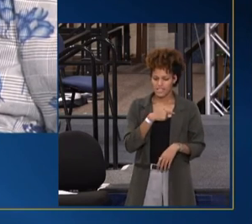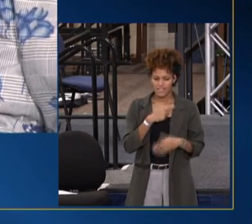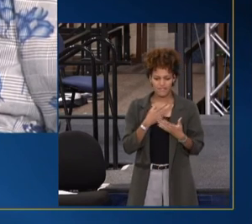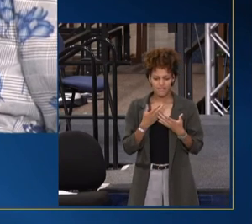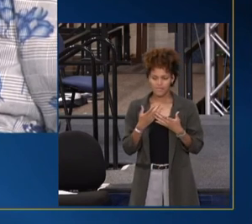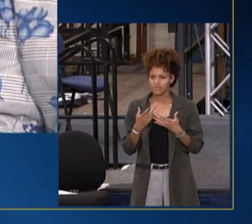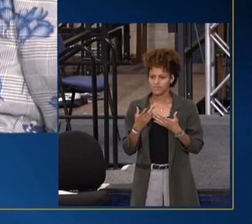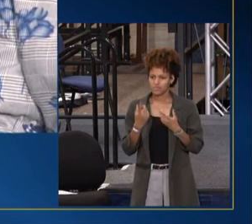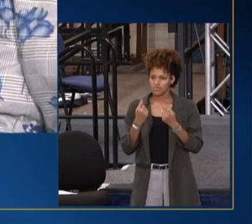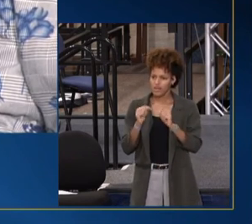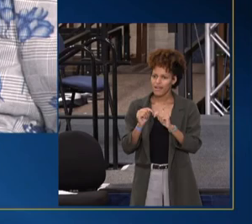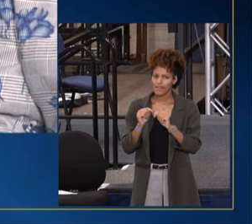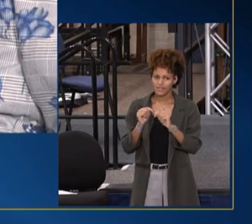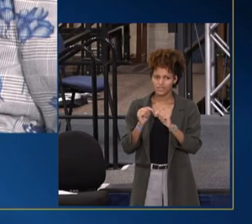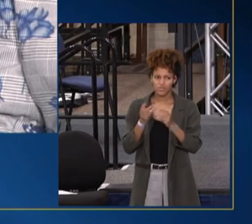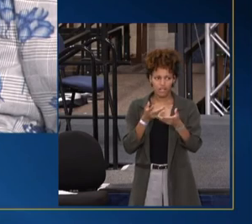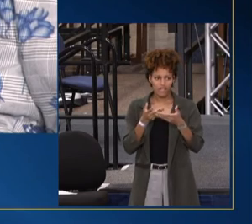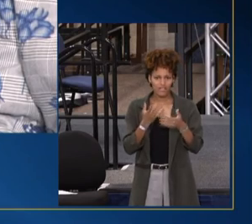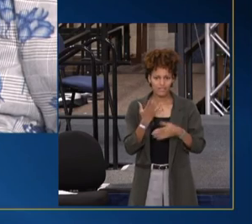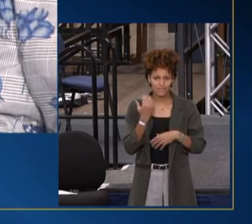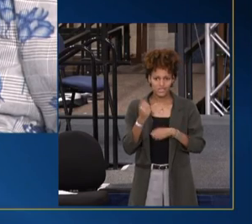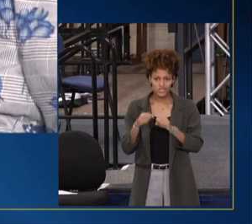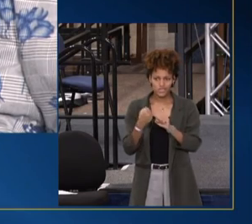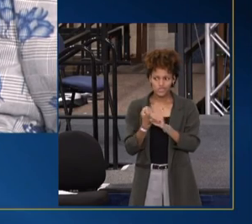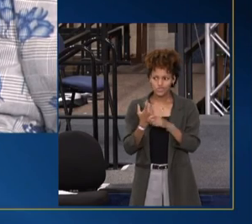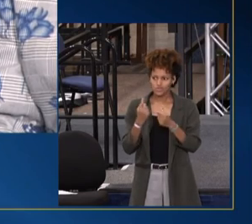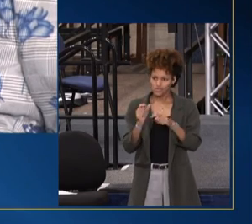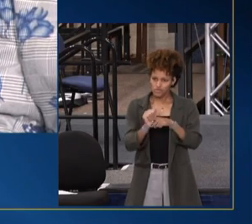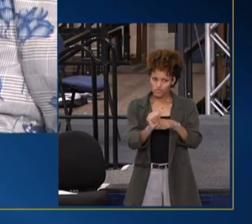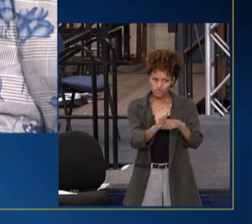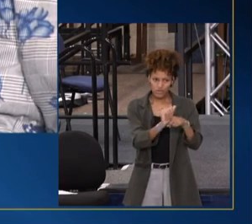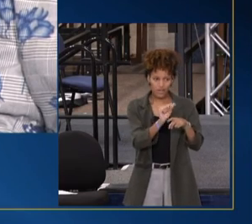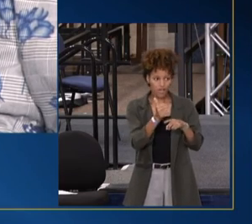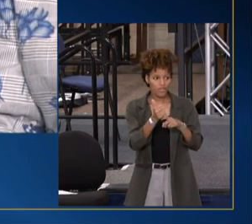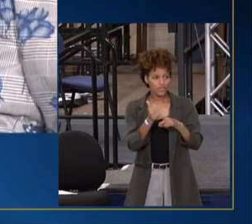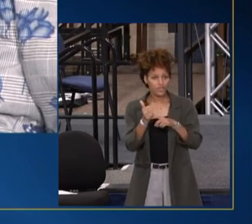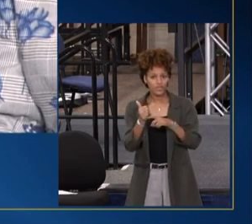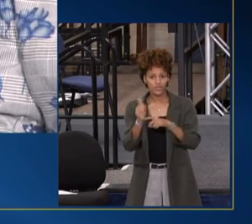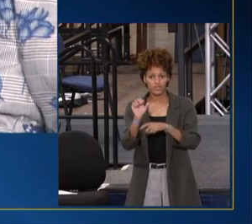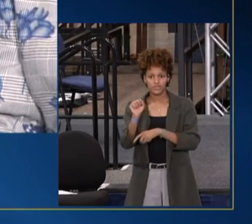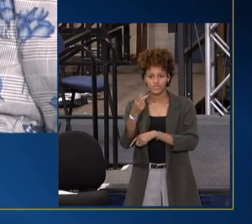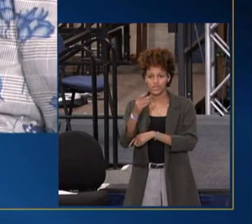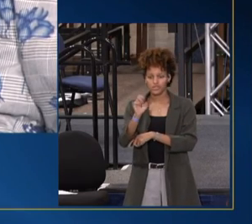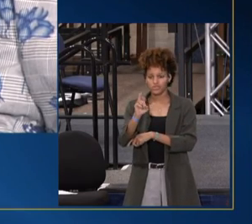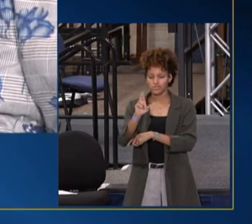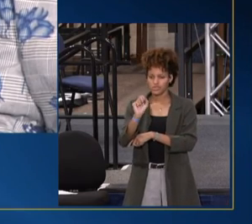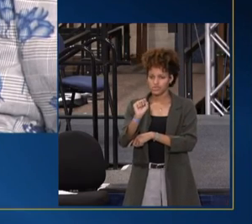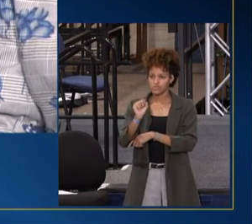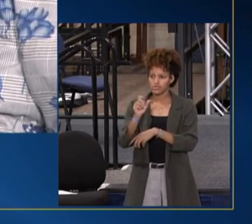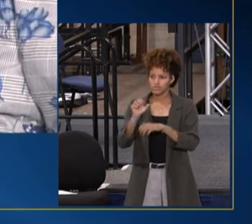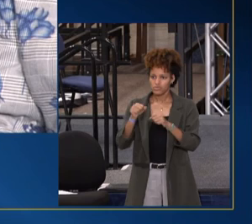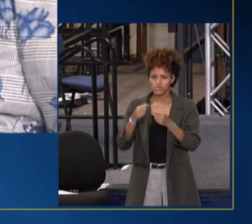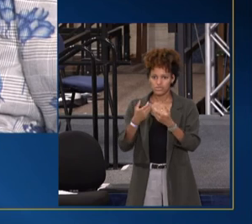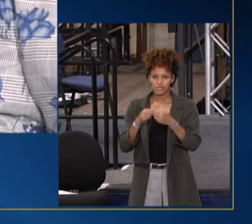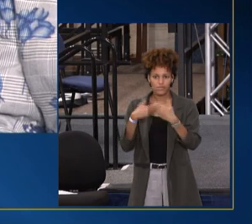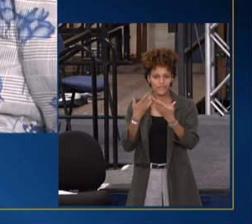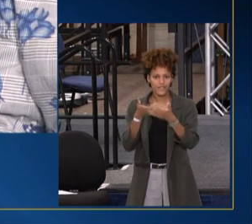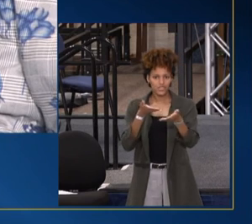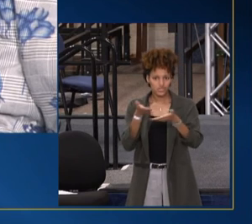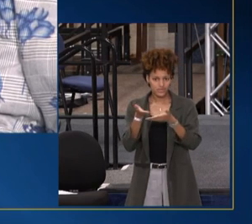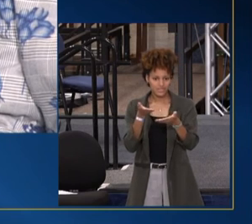around the past year and training other shelters to be able to provide